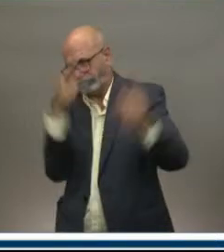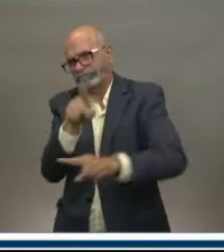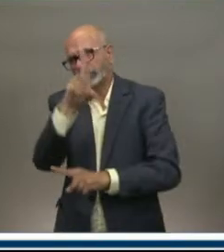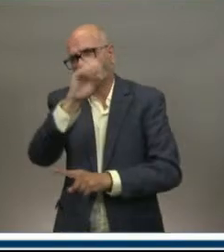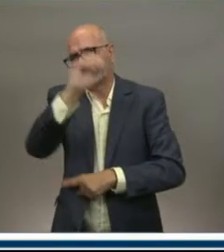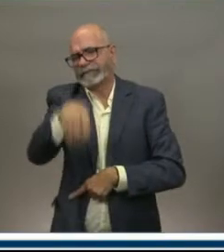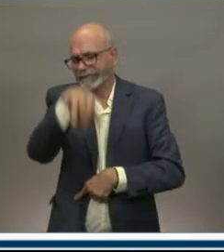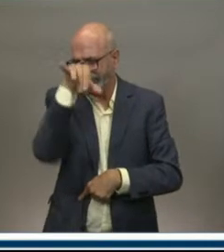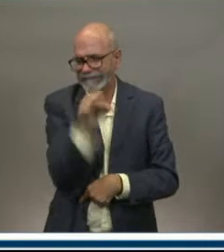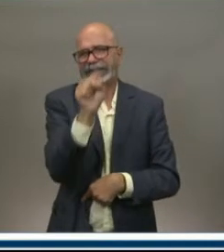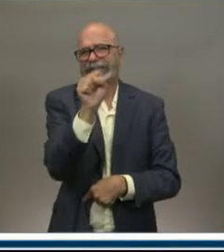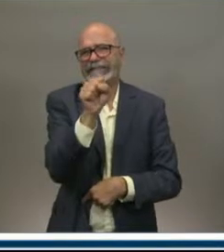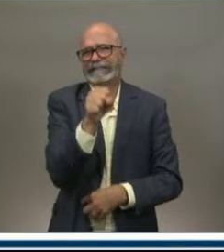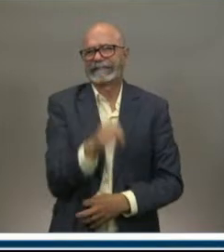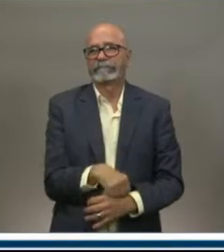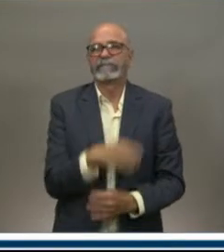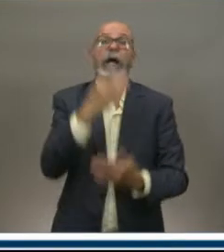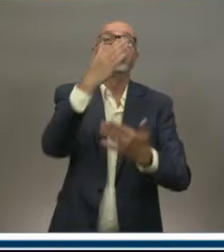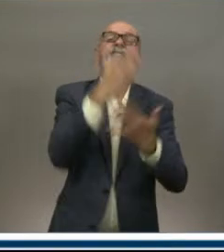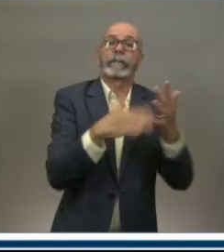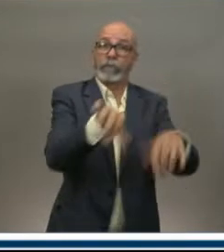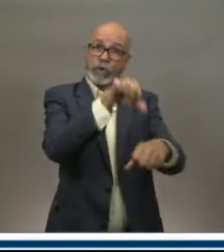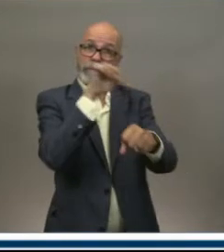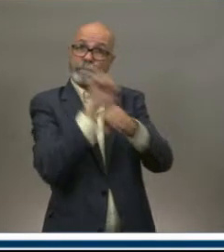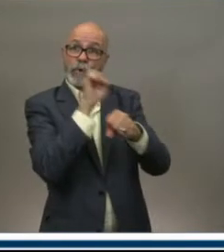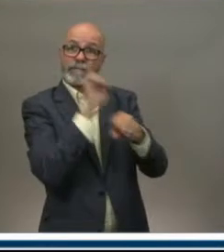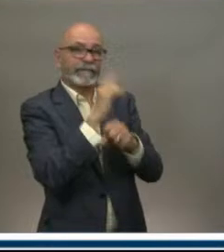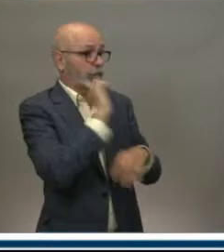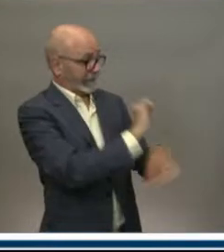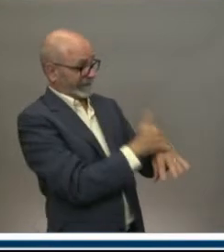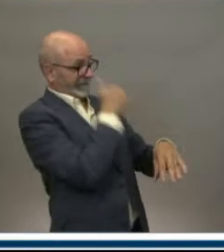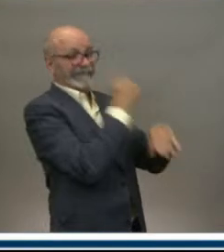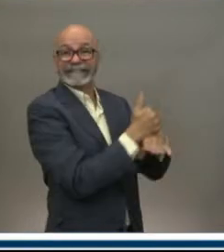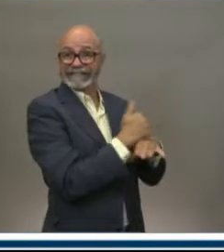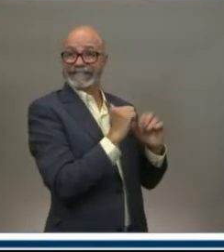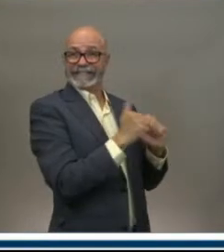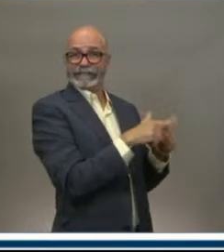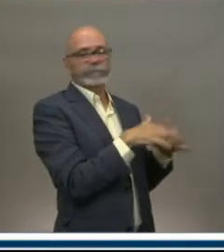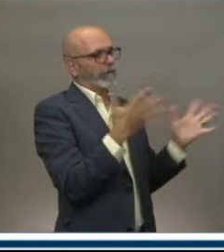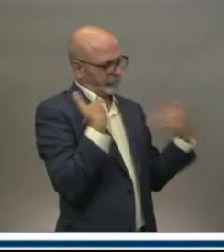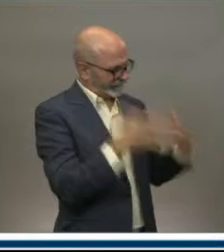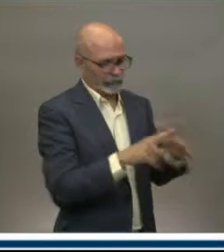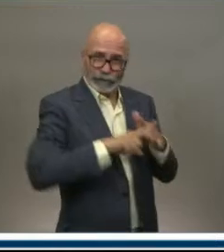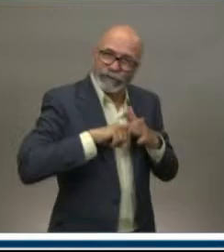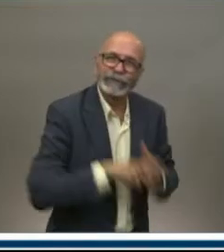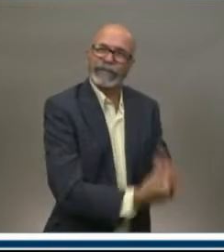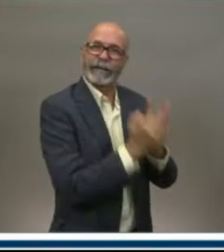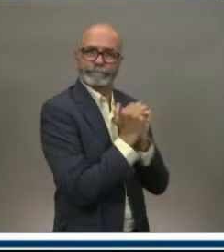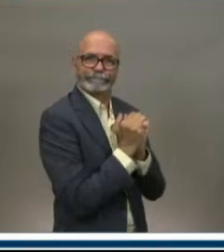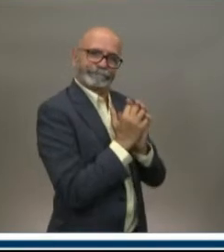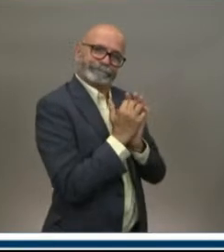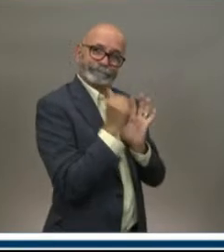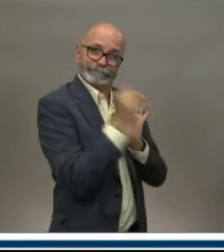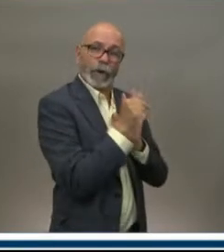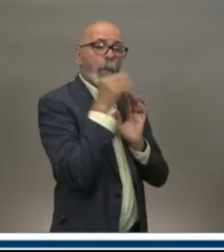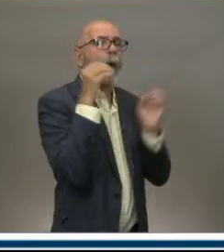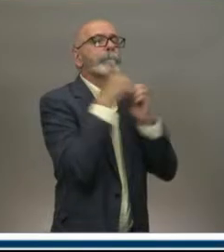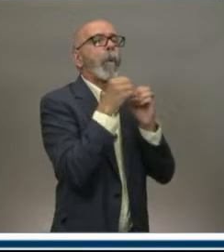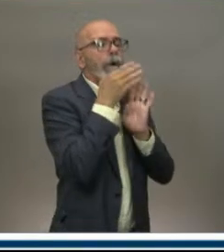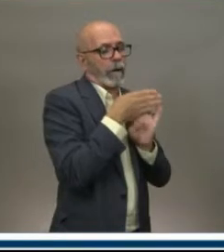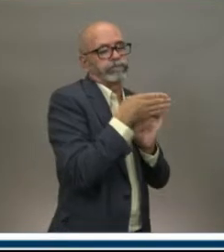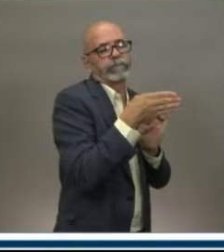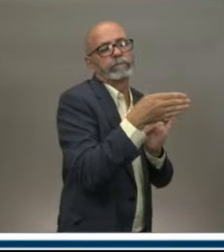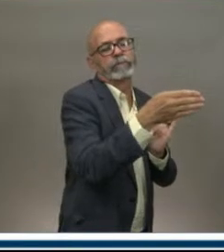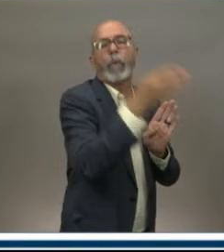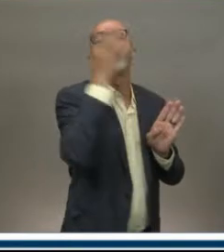Some of the work to implement recommendations is already underway, and we're pursuing many others immediately to ensure our